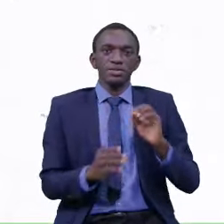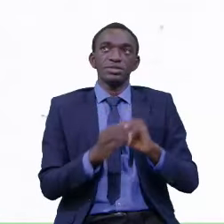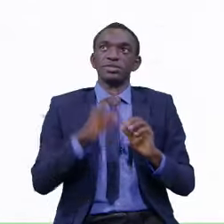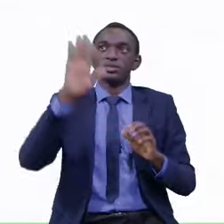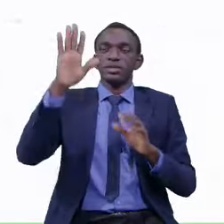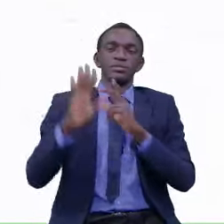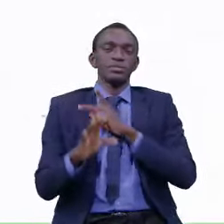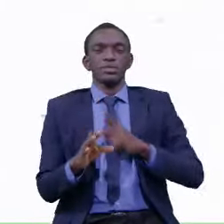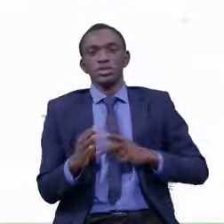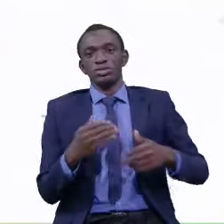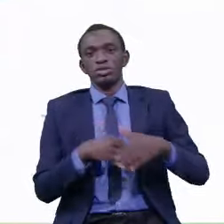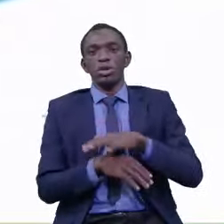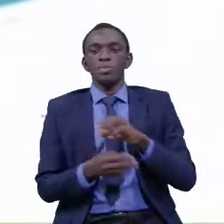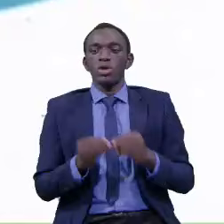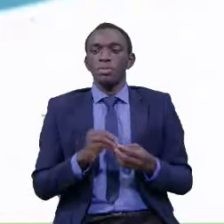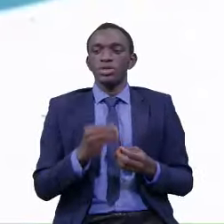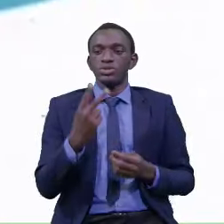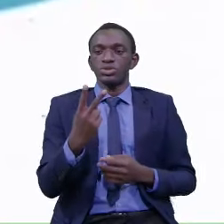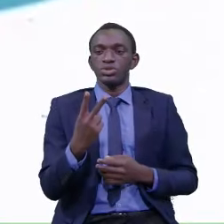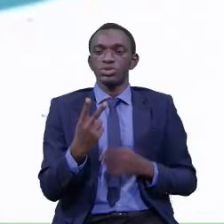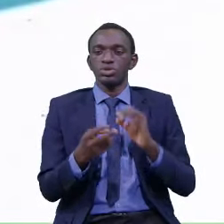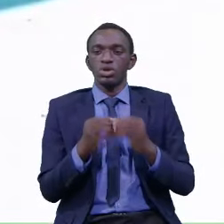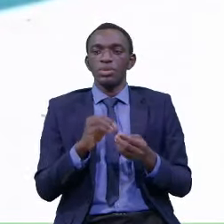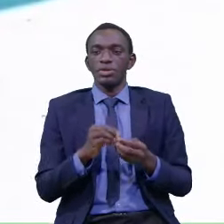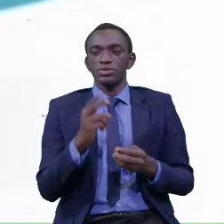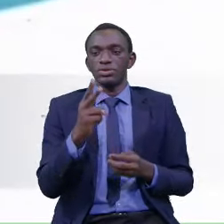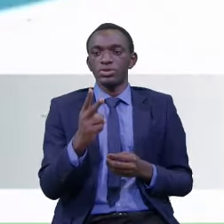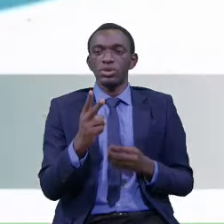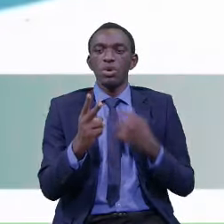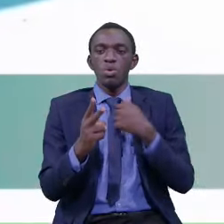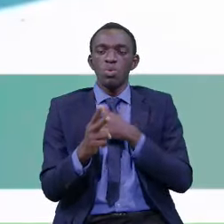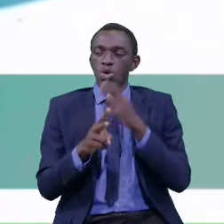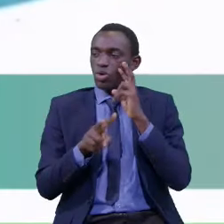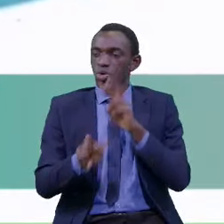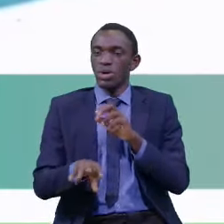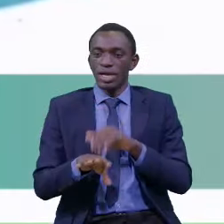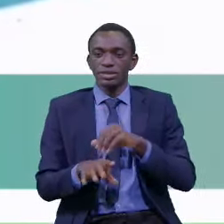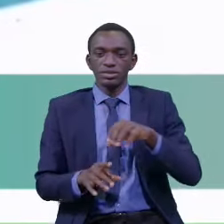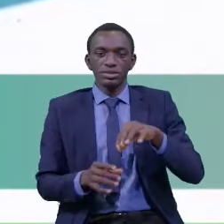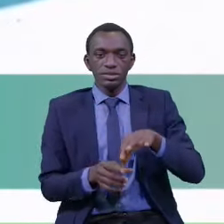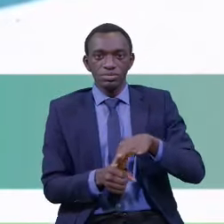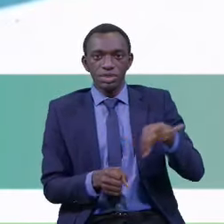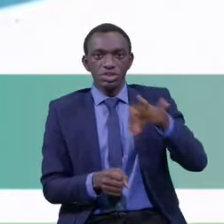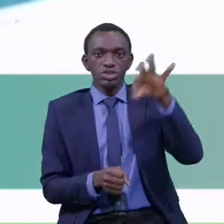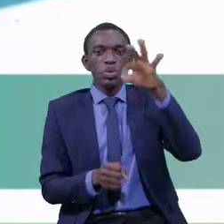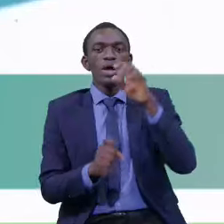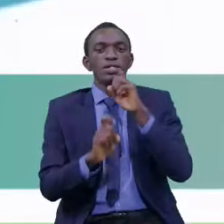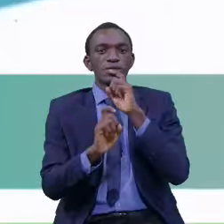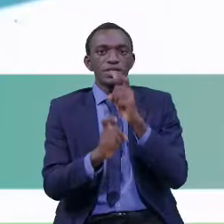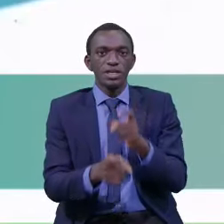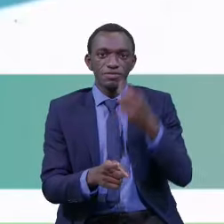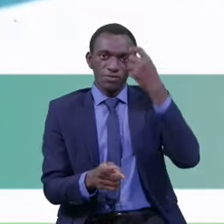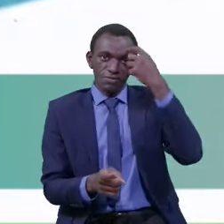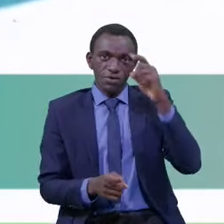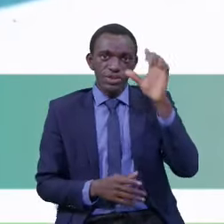to number two. Number two, we're looking at spiritual gifts for seekers